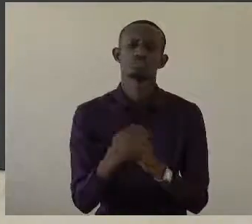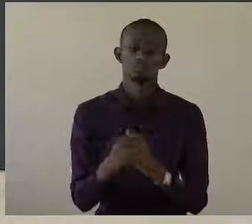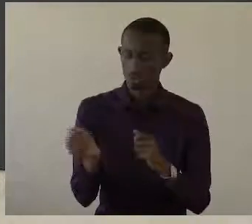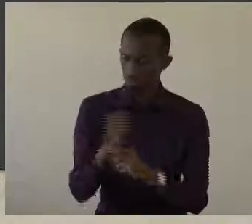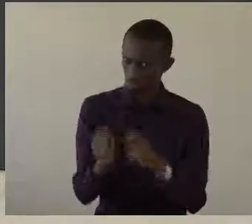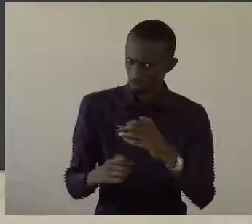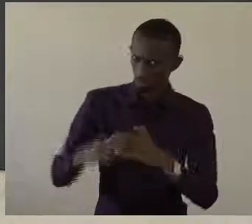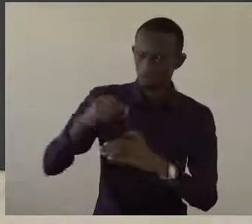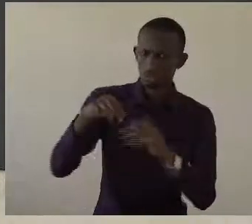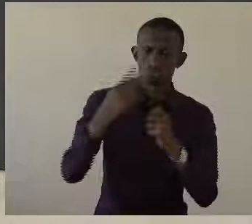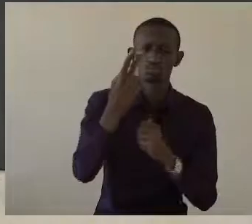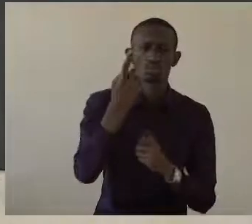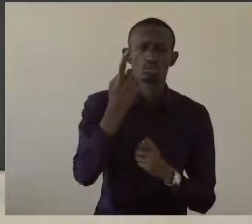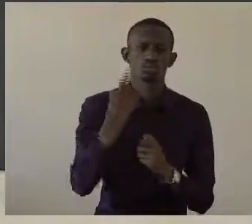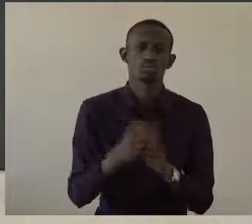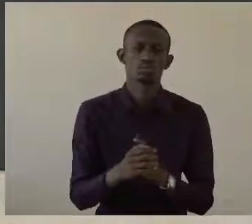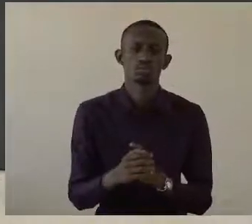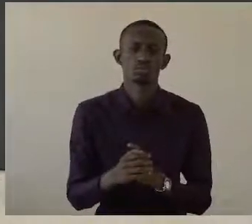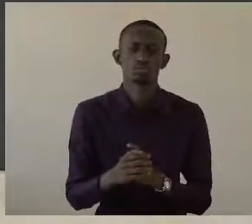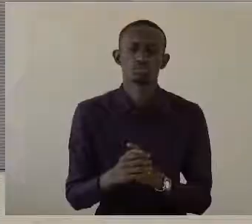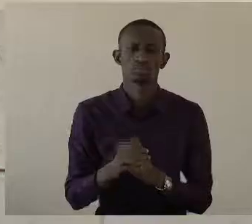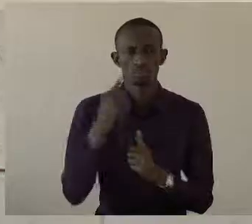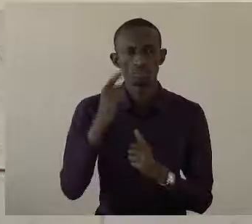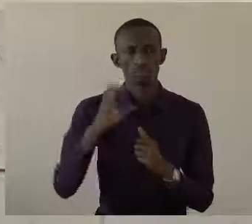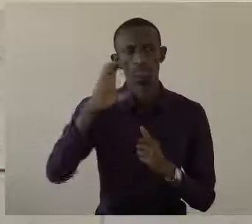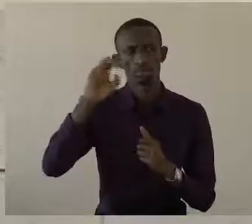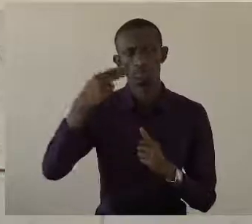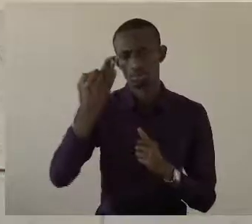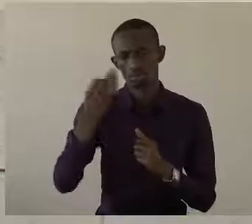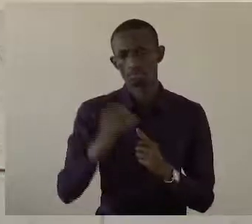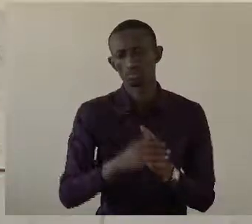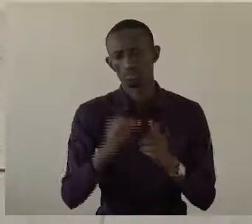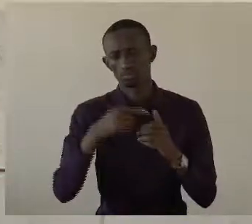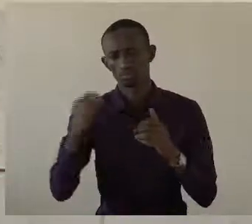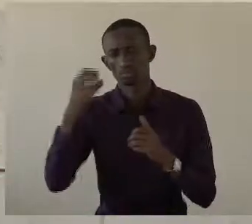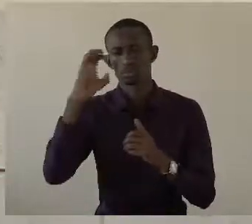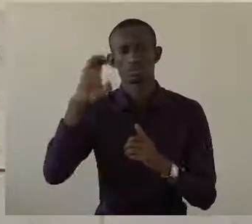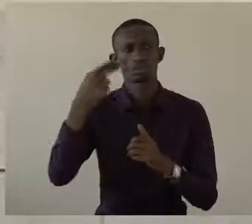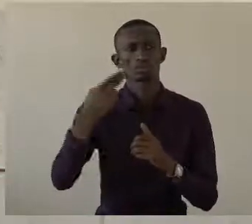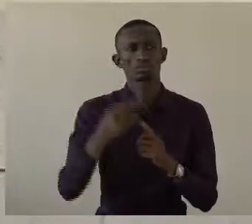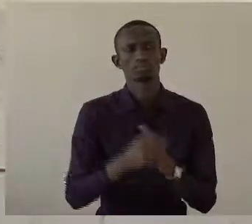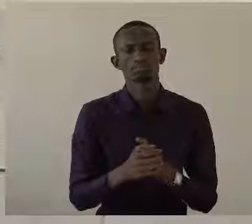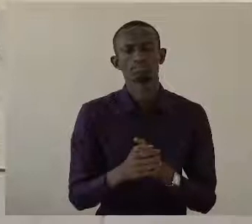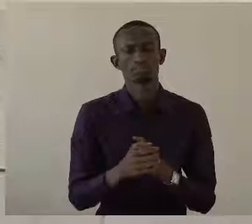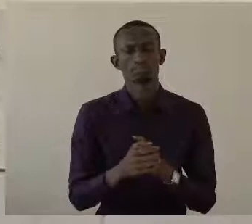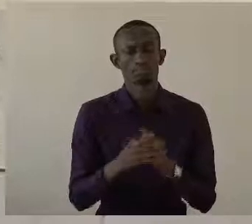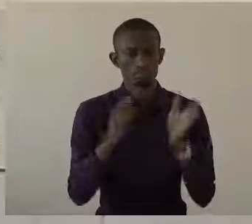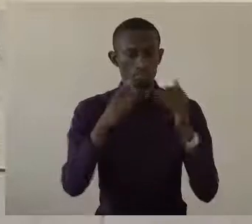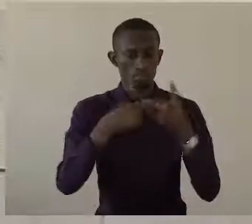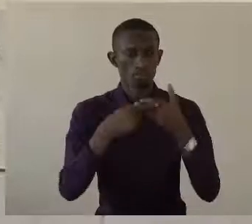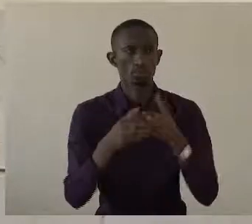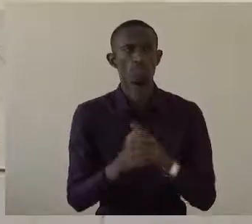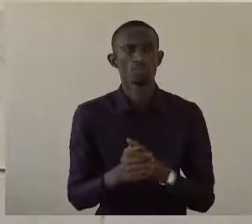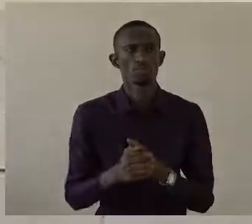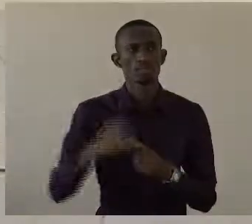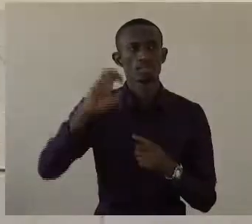CHOH, and CH3, we use a mixture like potassium dichromate